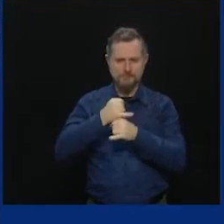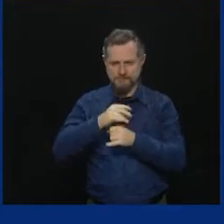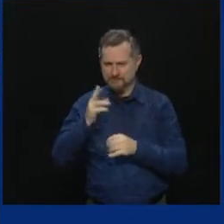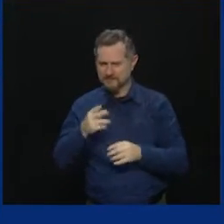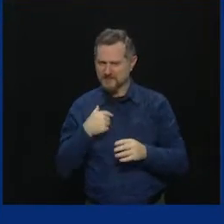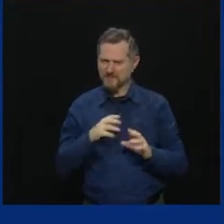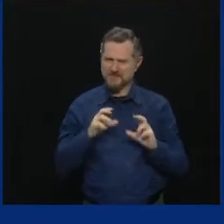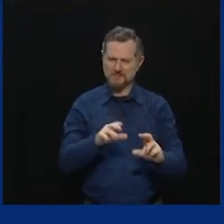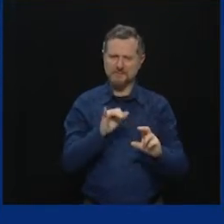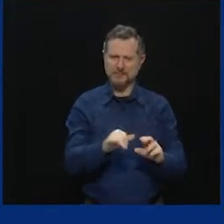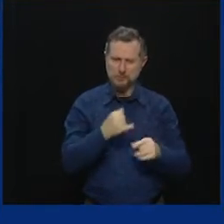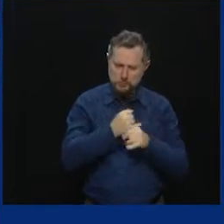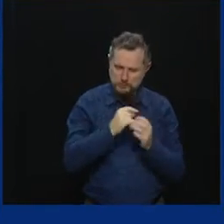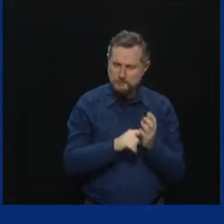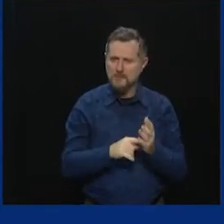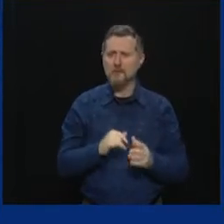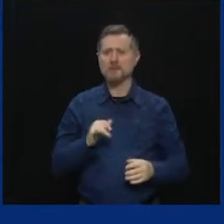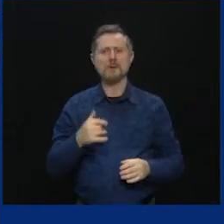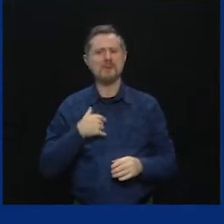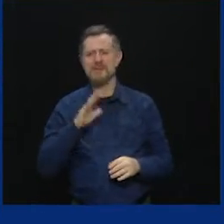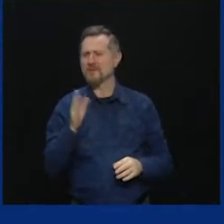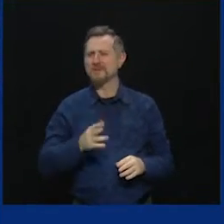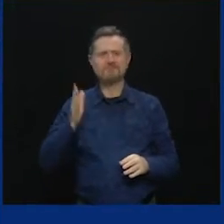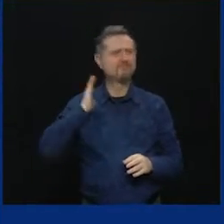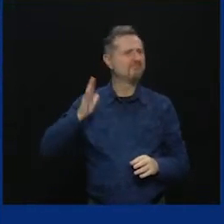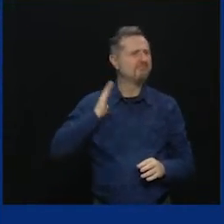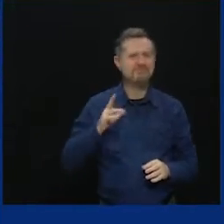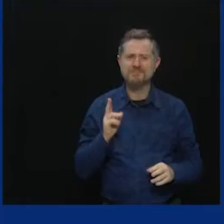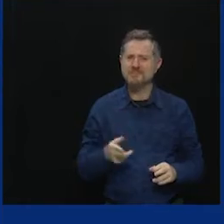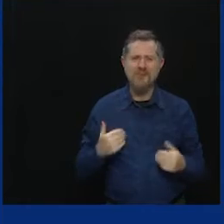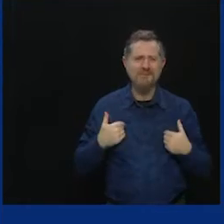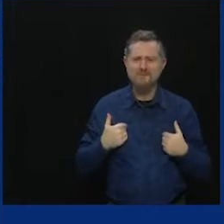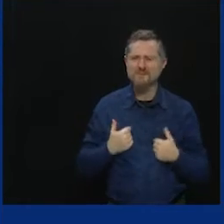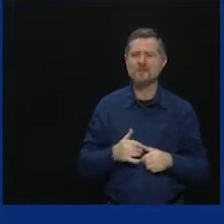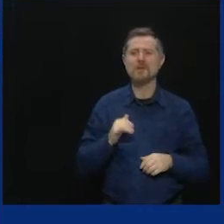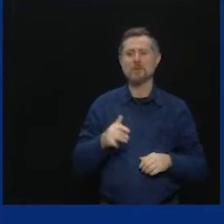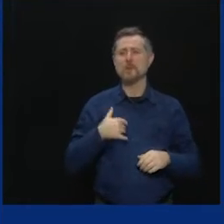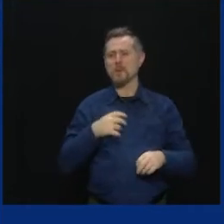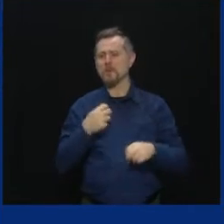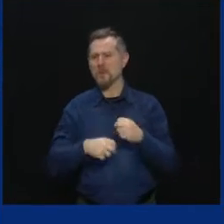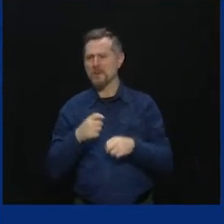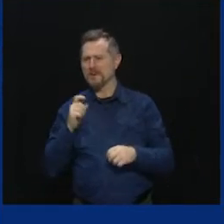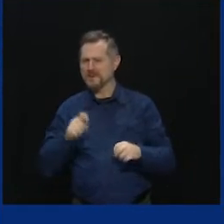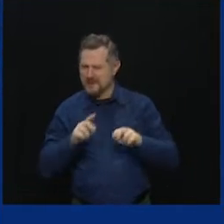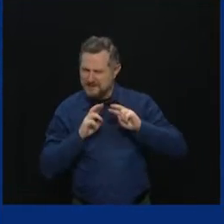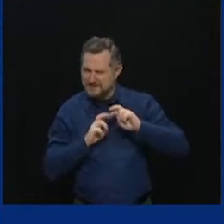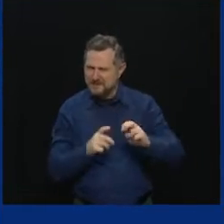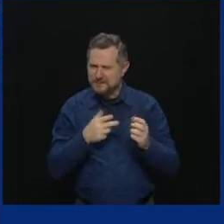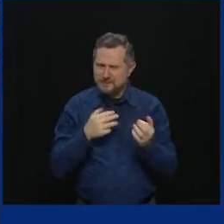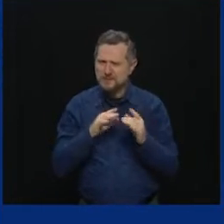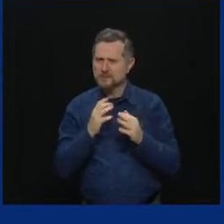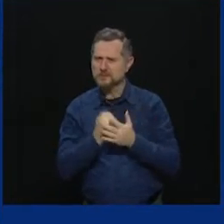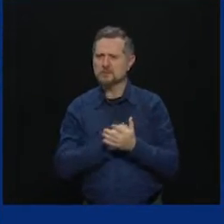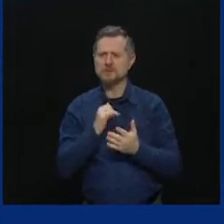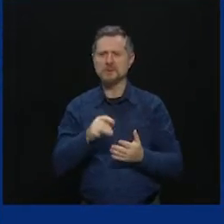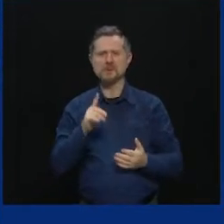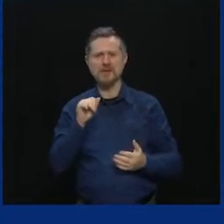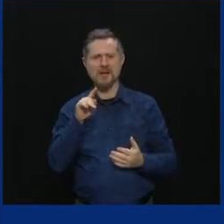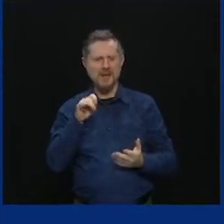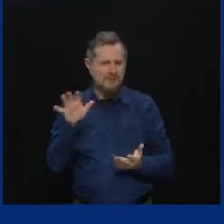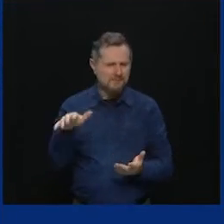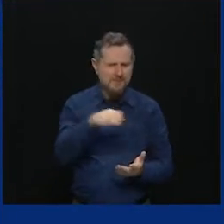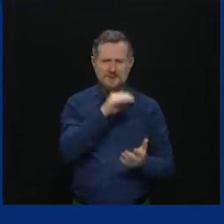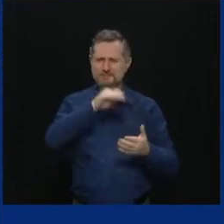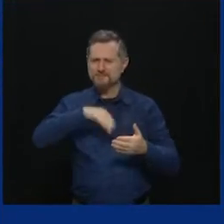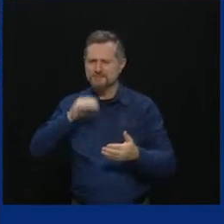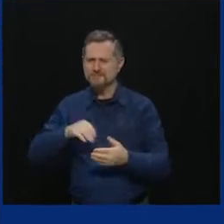it's happening. What are we afraid of? Solve a problem, you have to understand it. Get the data. Target your approach. Be